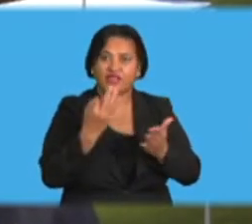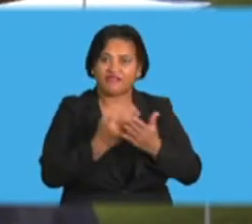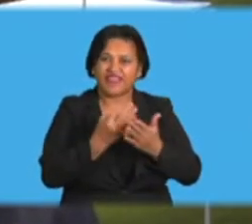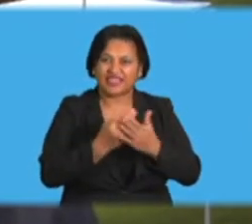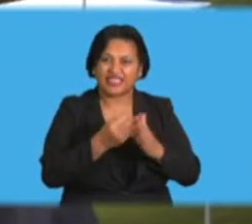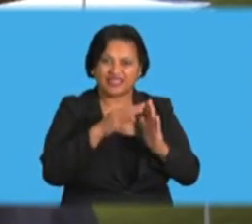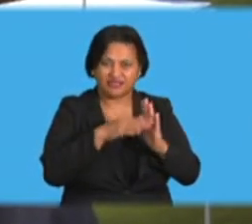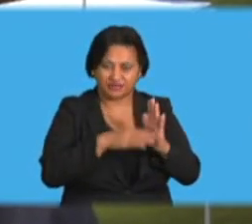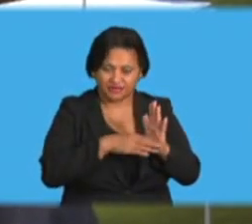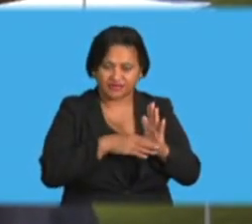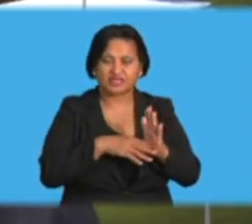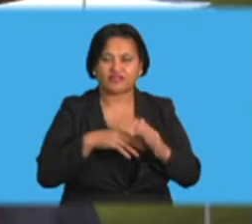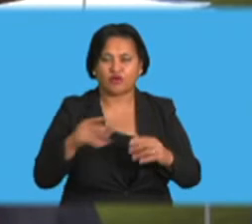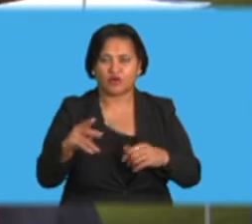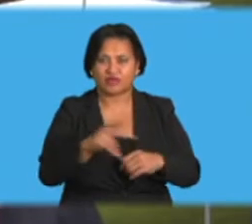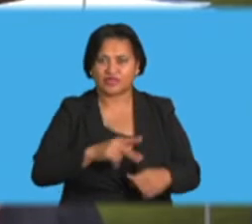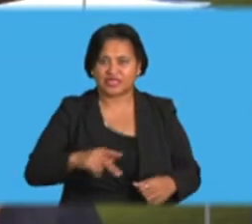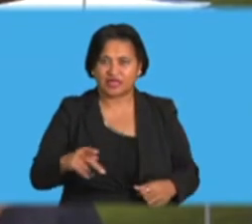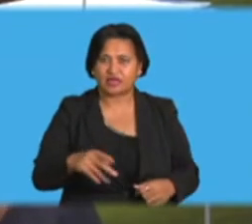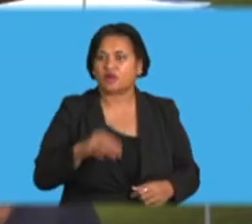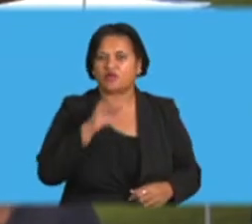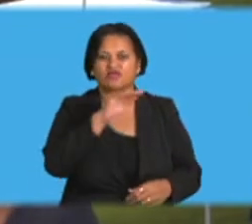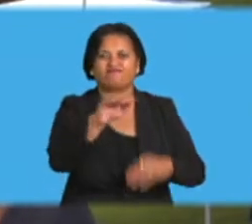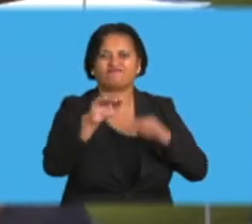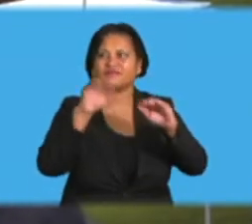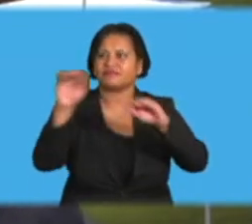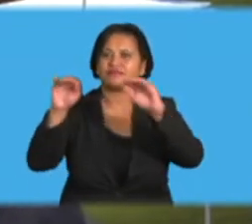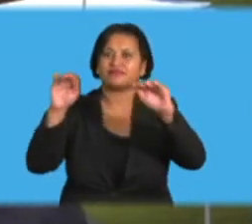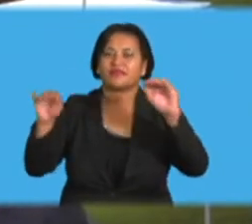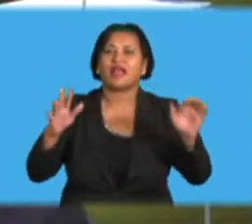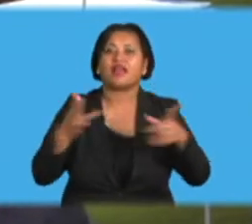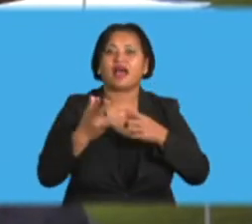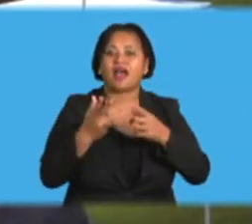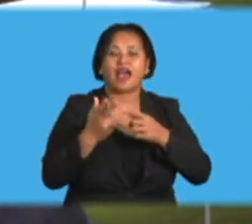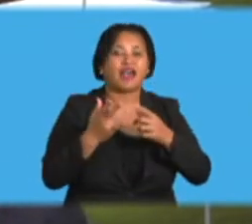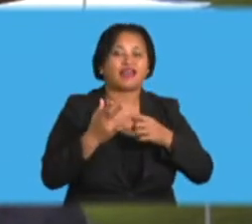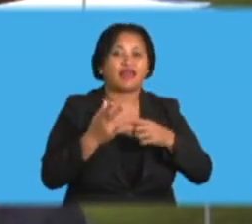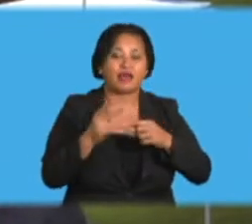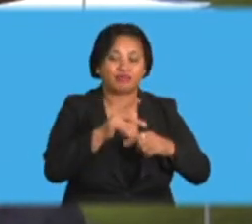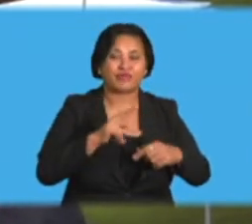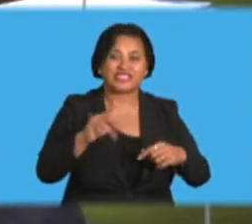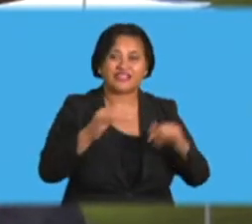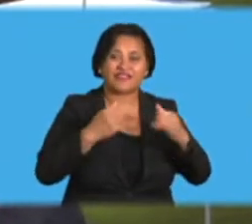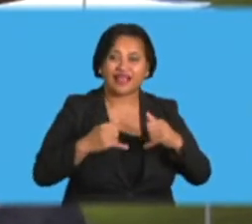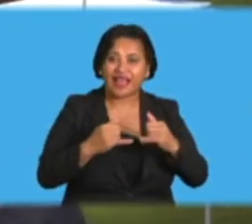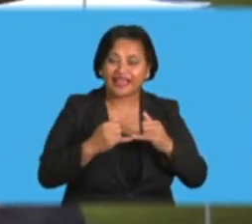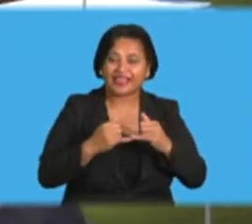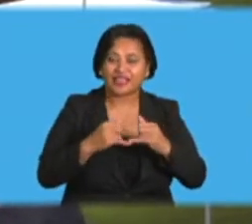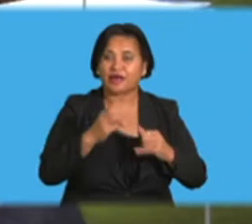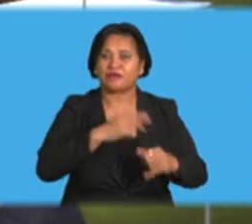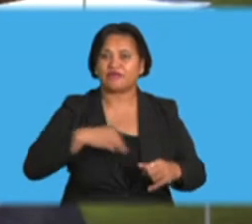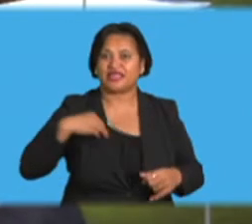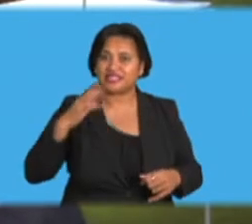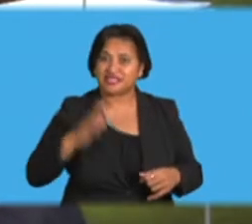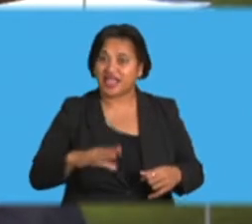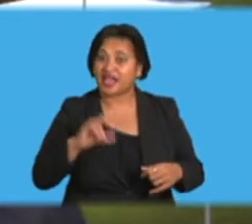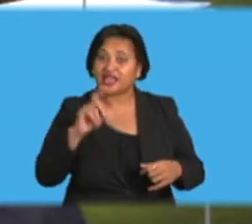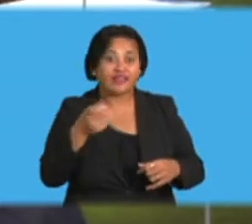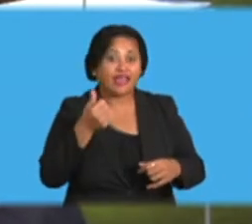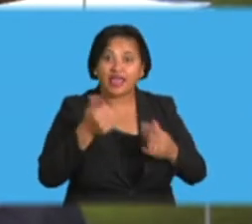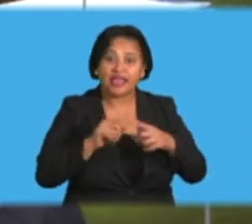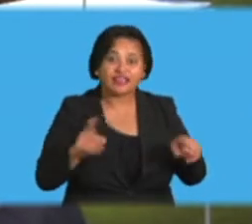initiatives. We've asked our fellow ministers from the other Pacific Islands for agenda items that they want to highlight, and we'll be working